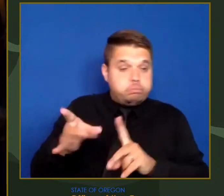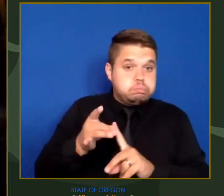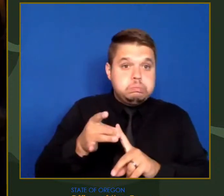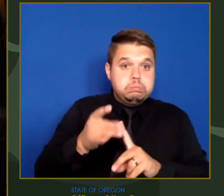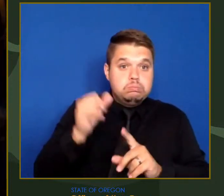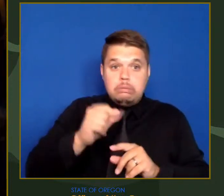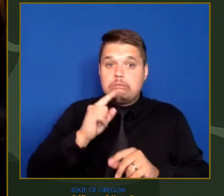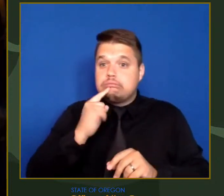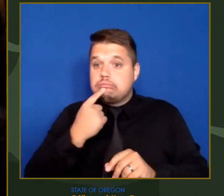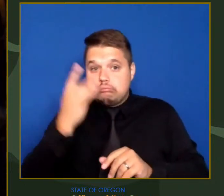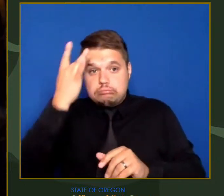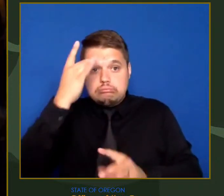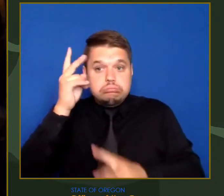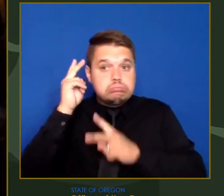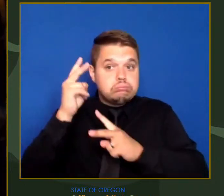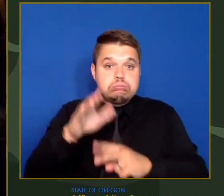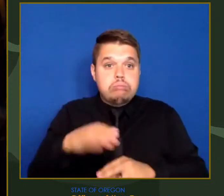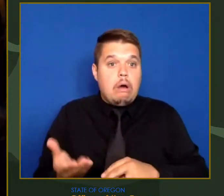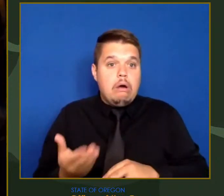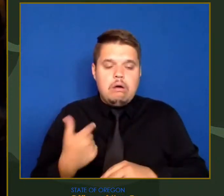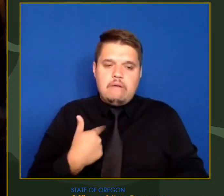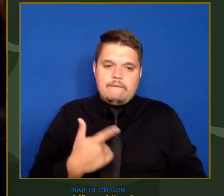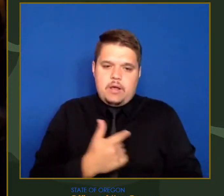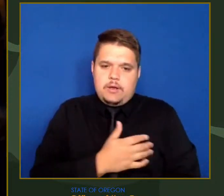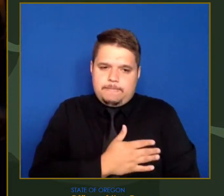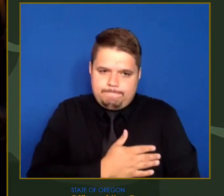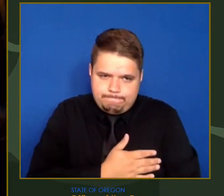virus. Oregon